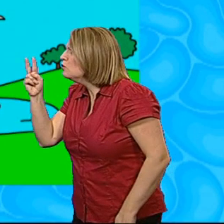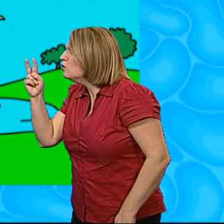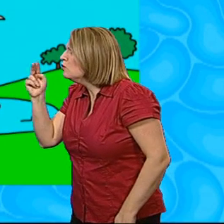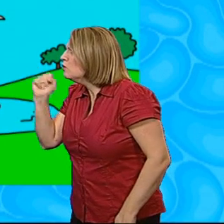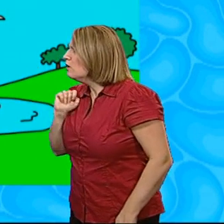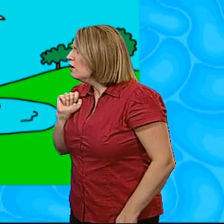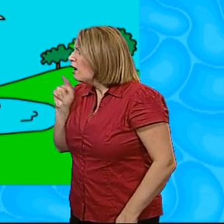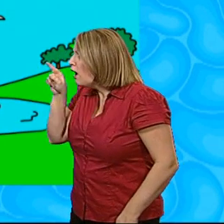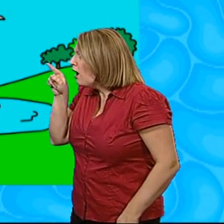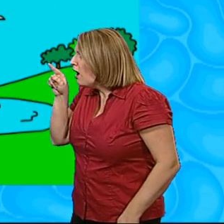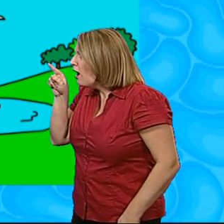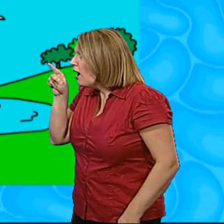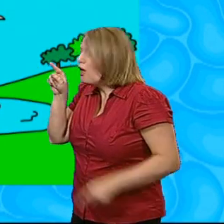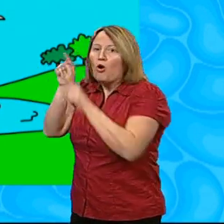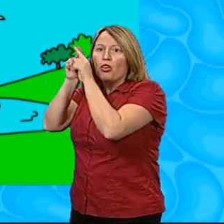two,